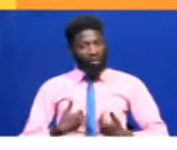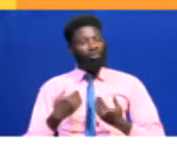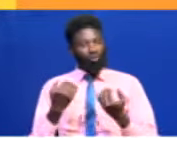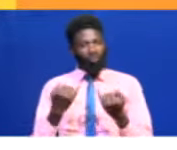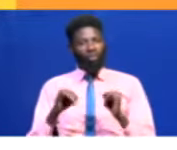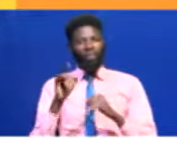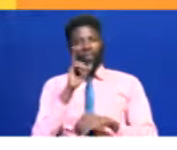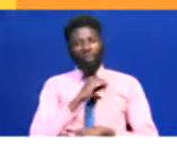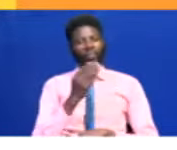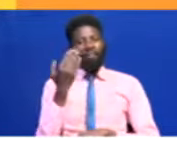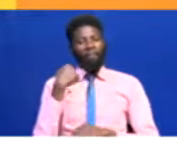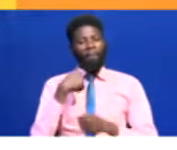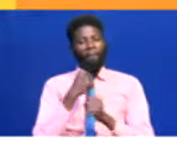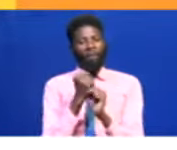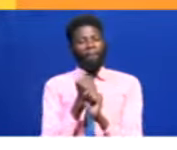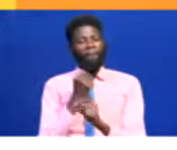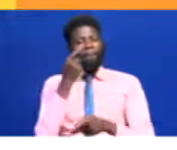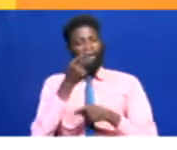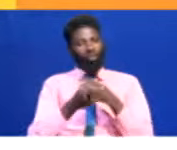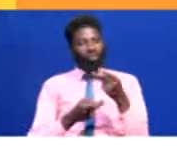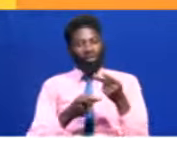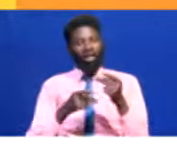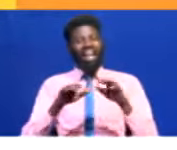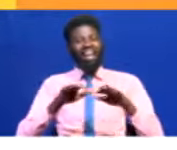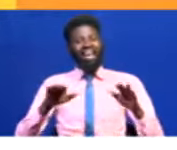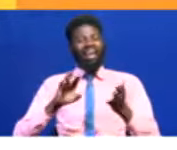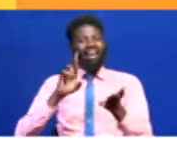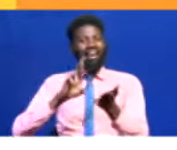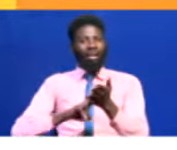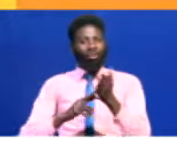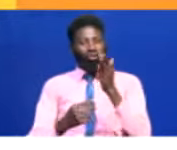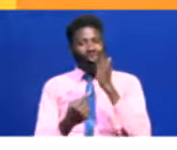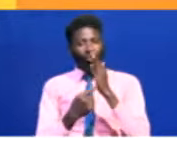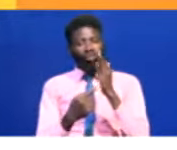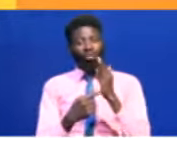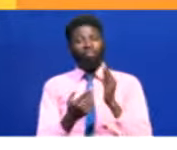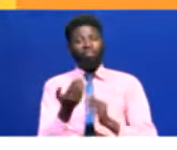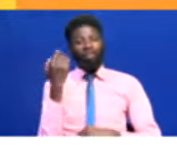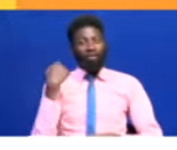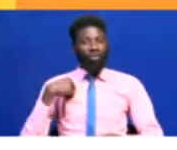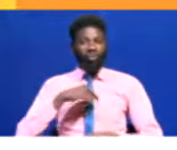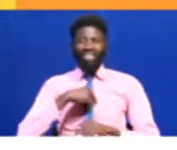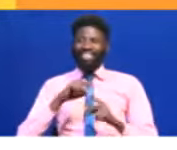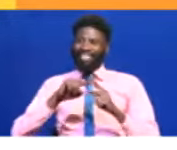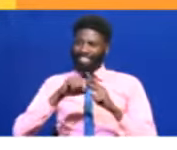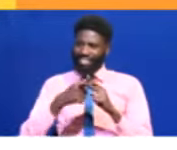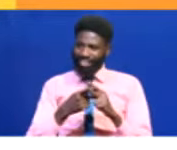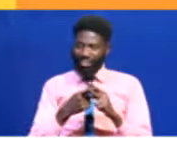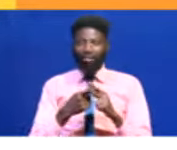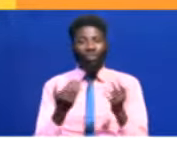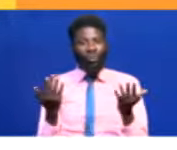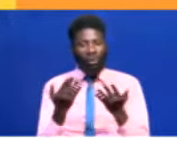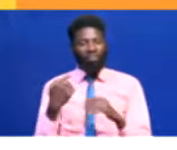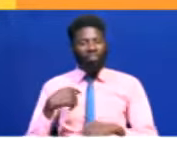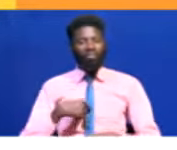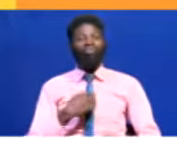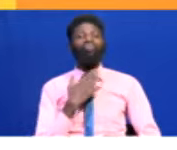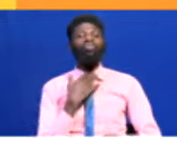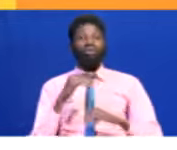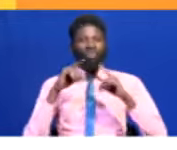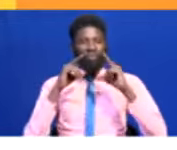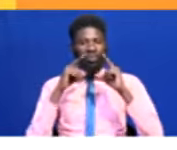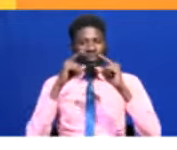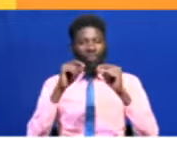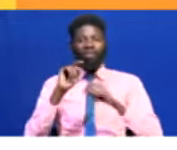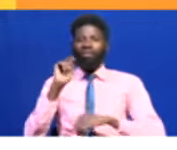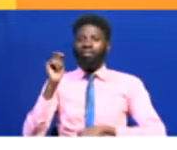land records. And where we started from, I want to tell Kenyans that we are really